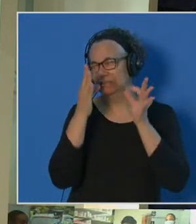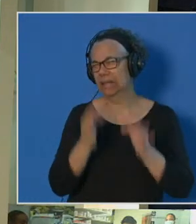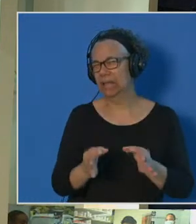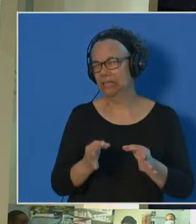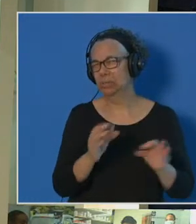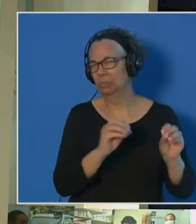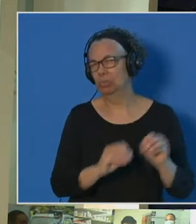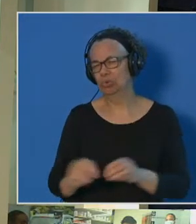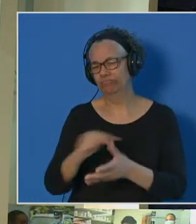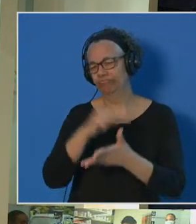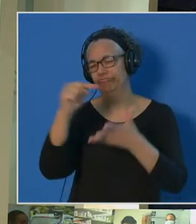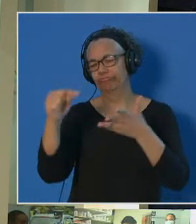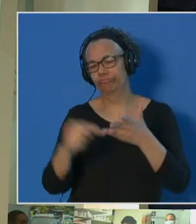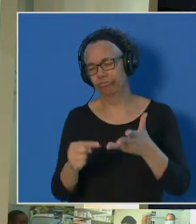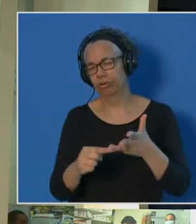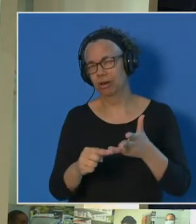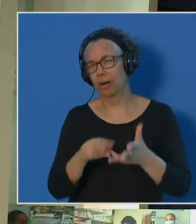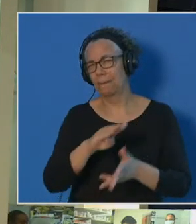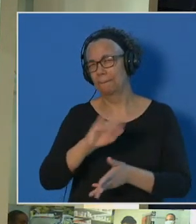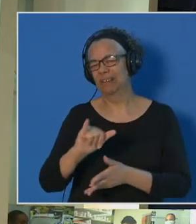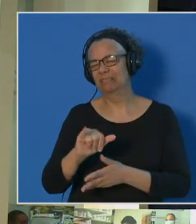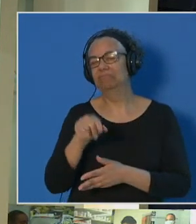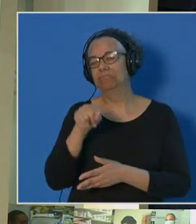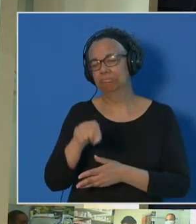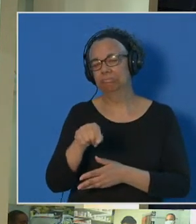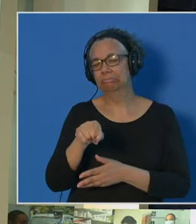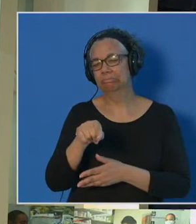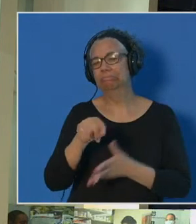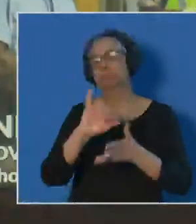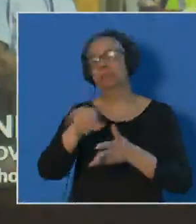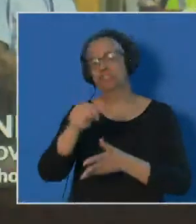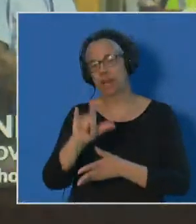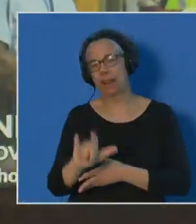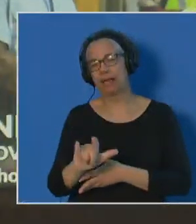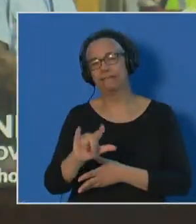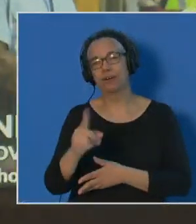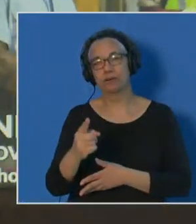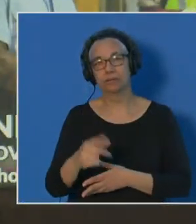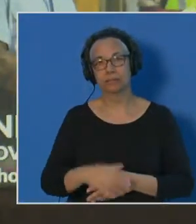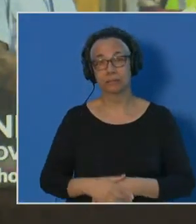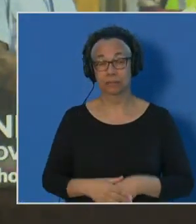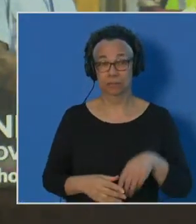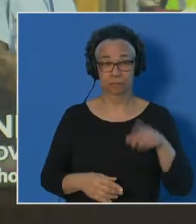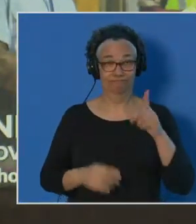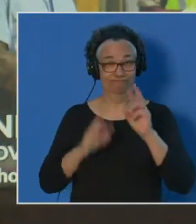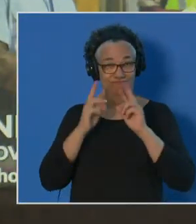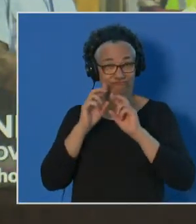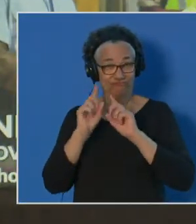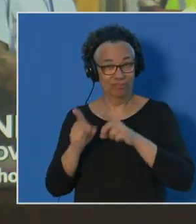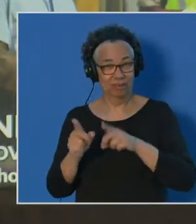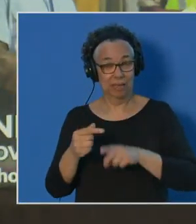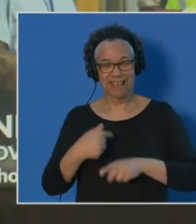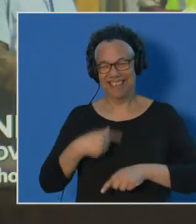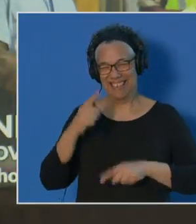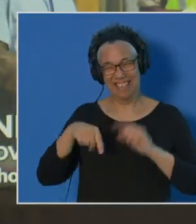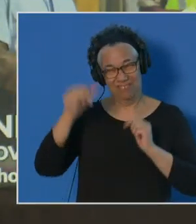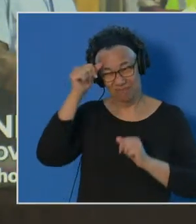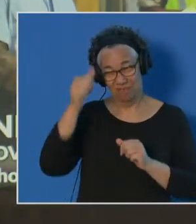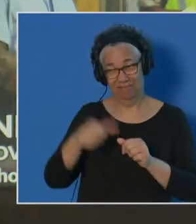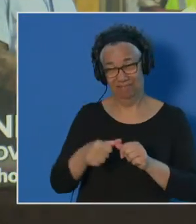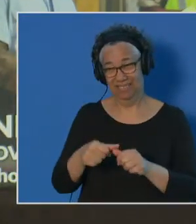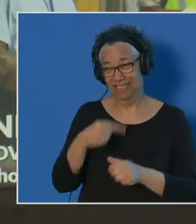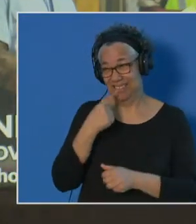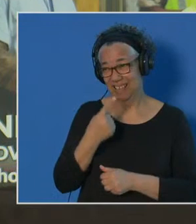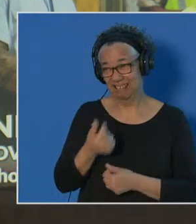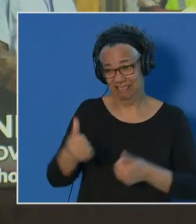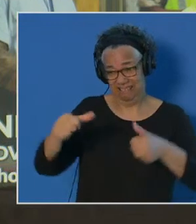phase 4 by this date? Well, I don't have the same recollection as you would have, that I denied it and said all the rest. What